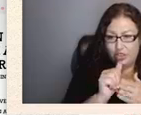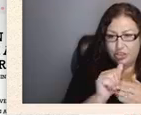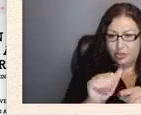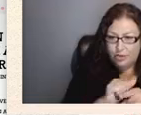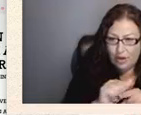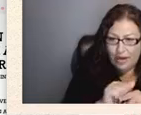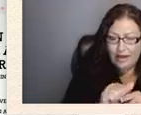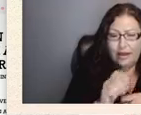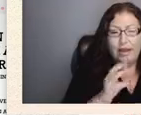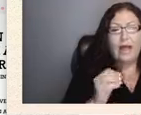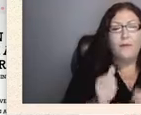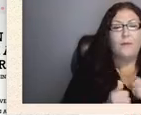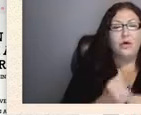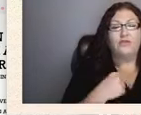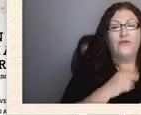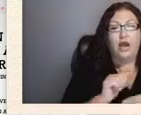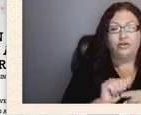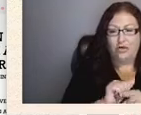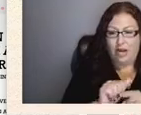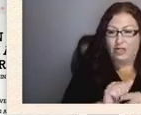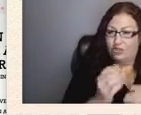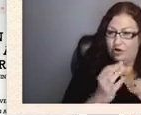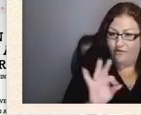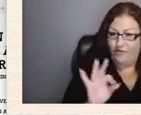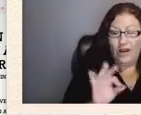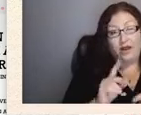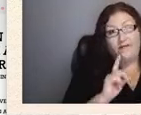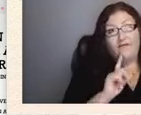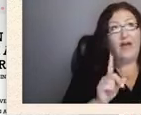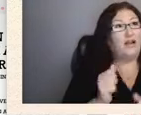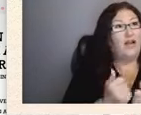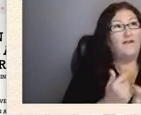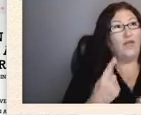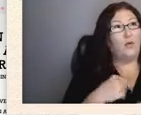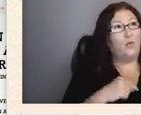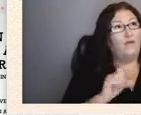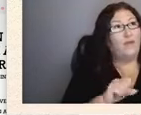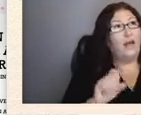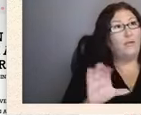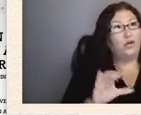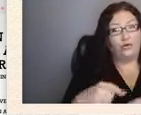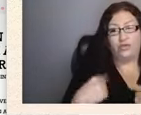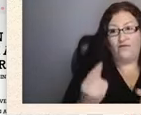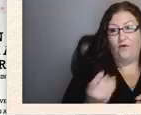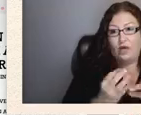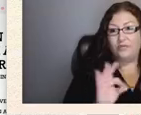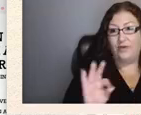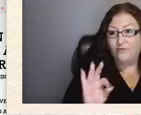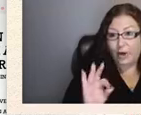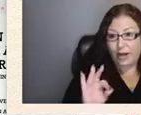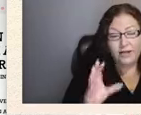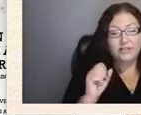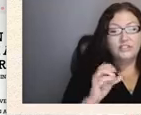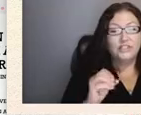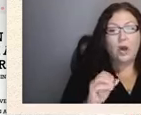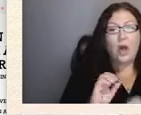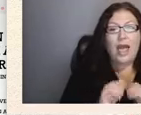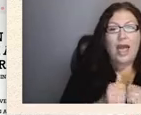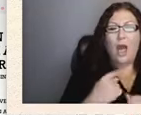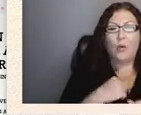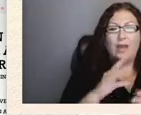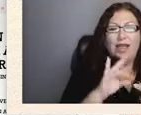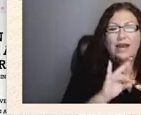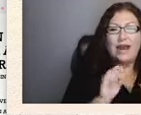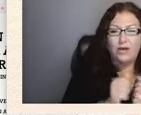most of our trainings are free. In fact, everything that we have been able to do so far has been free. So how we connect with one